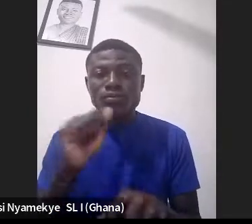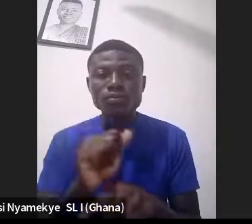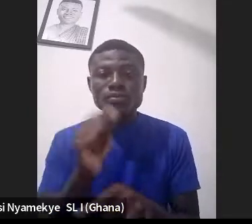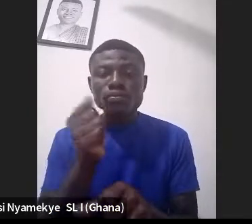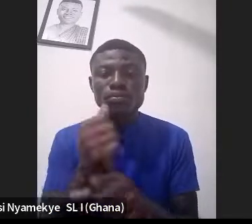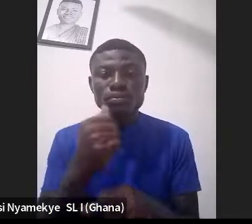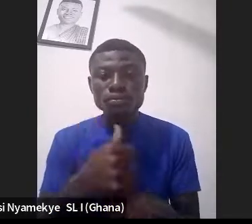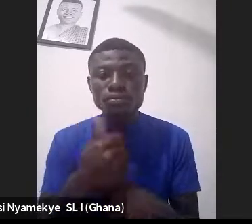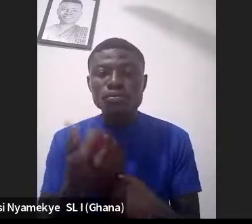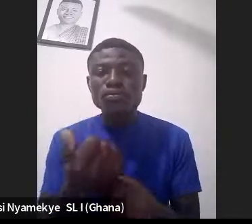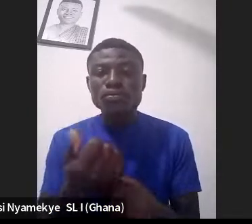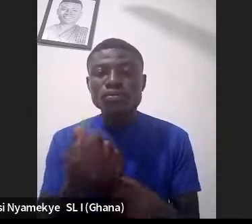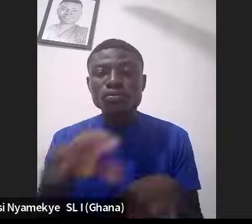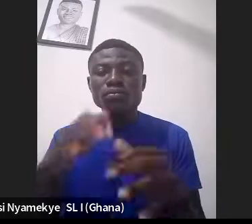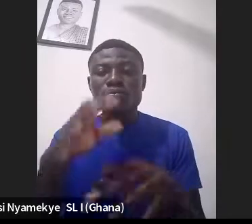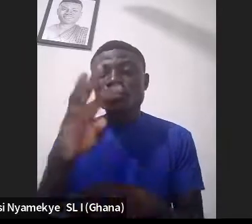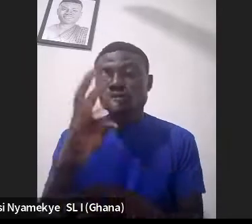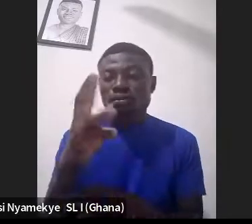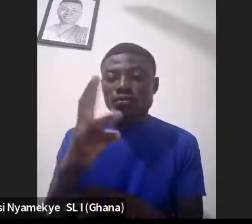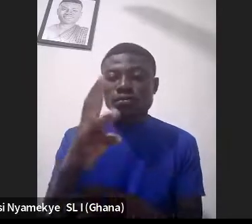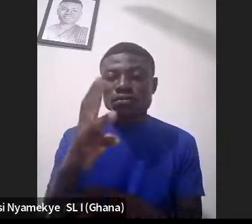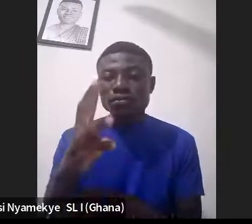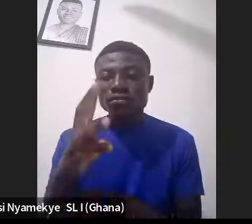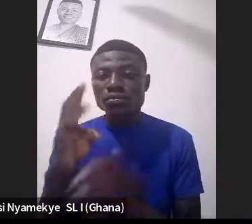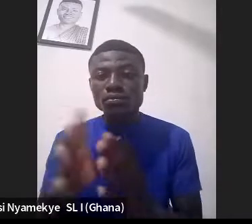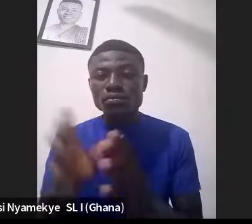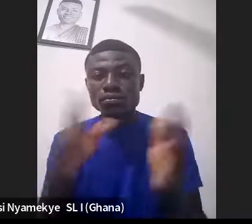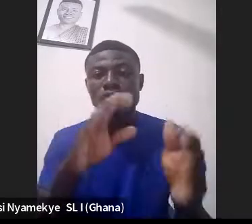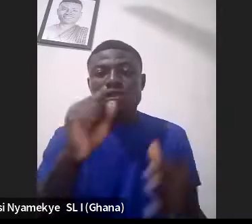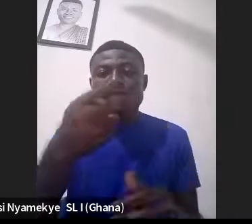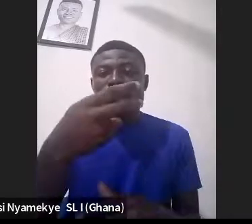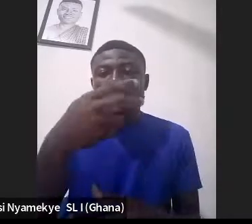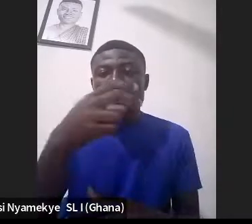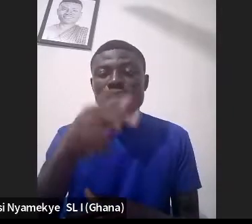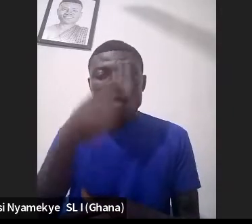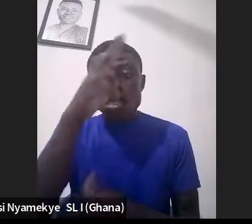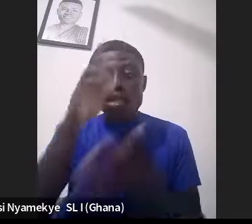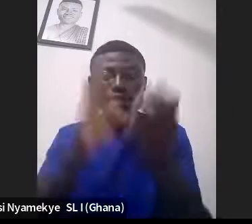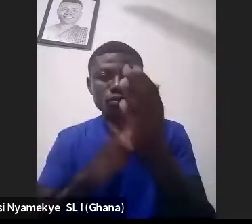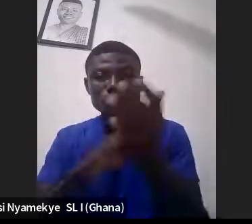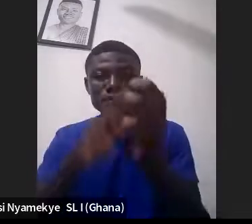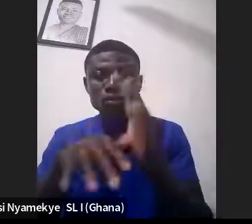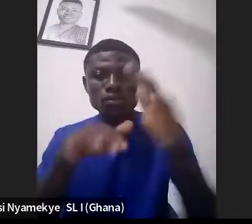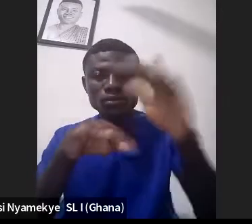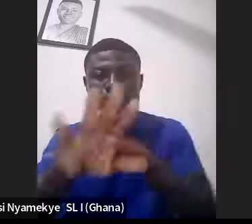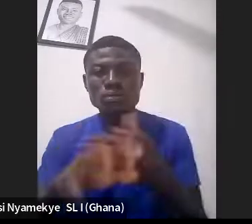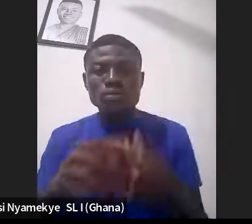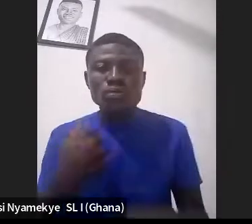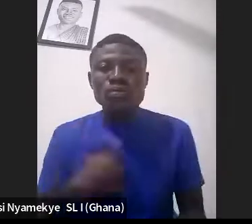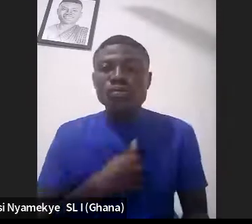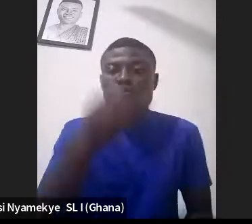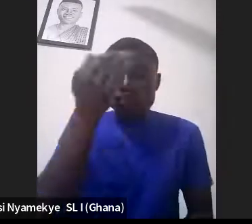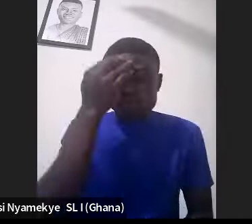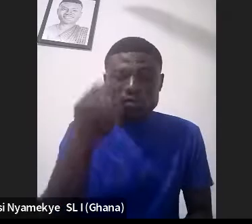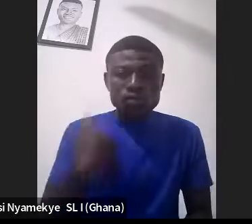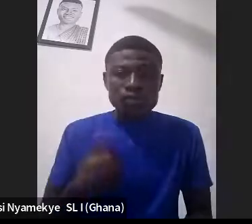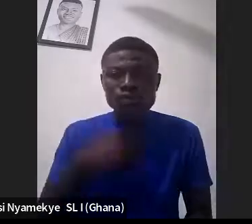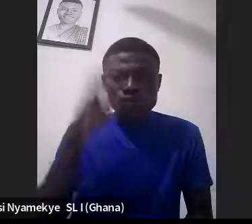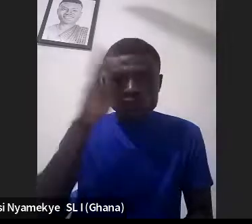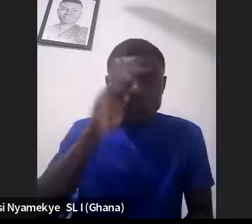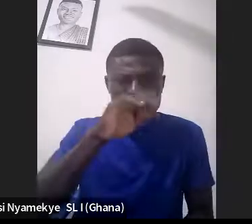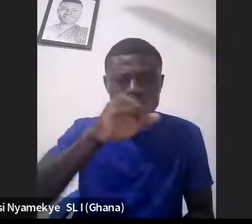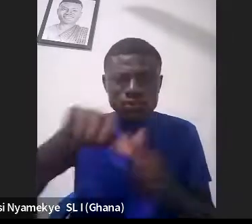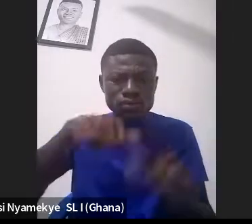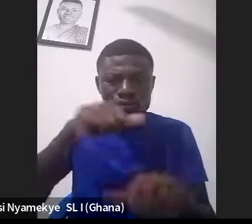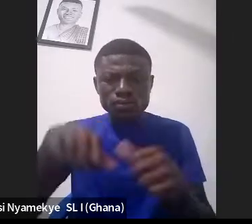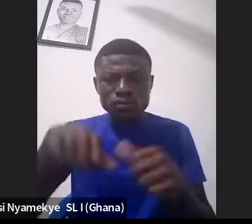We finish grade 6 and then they go to high school, and we just are worried about